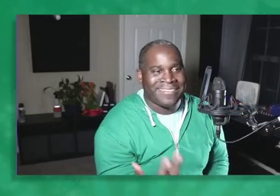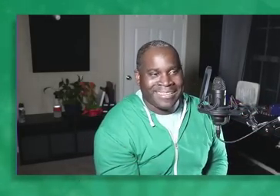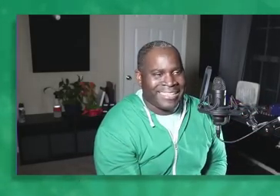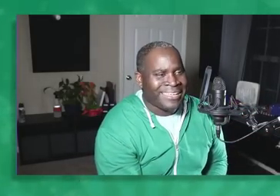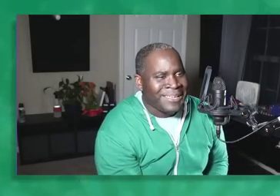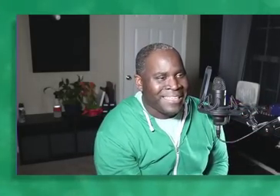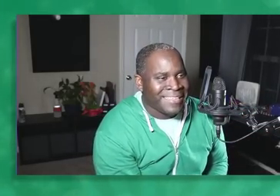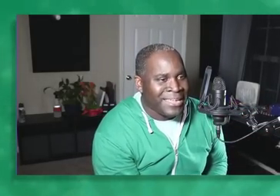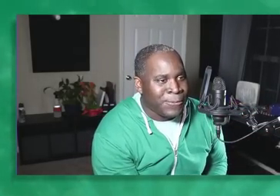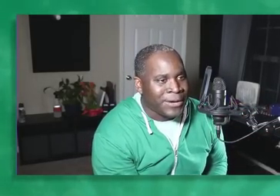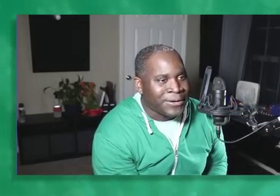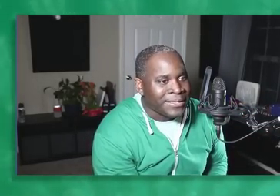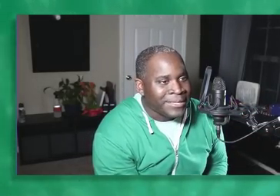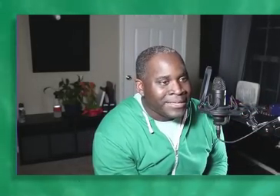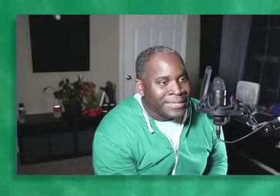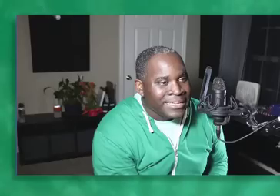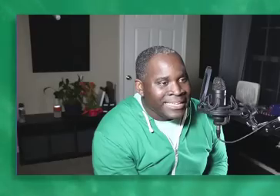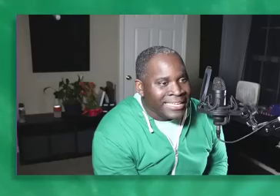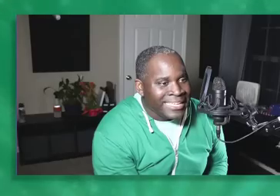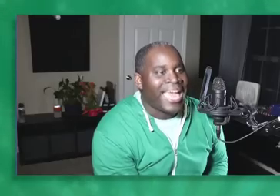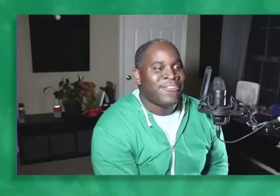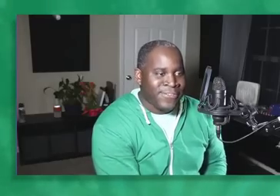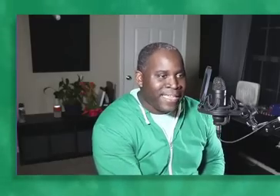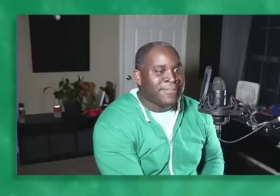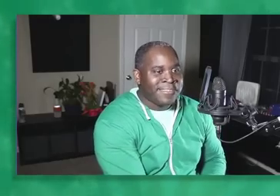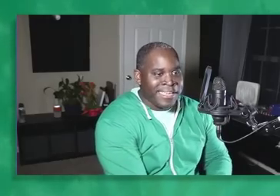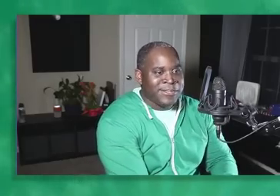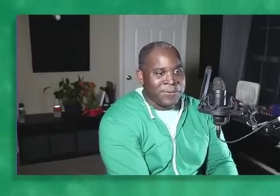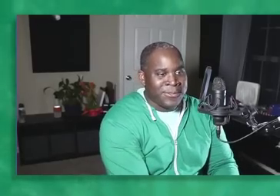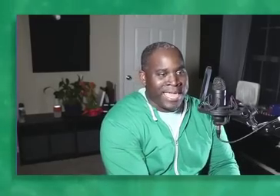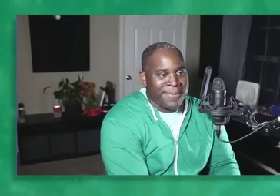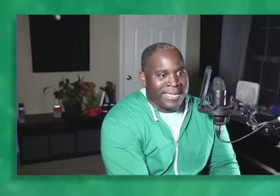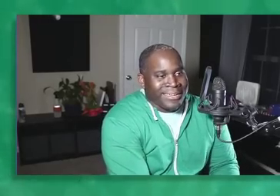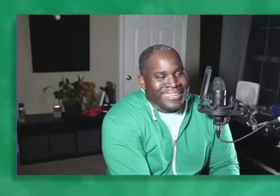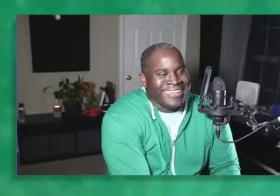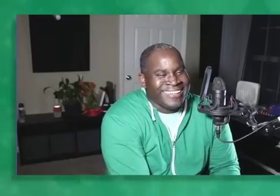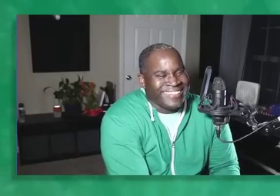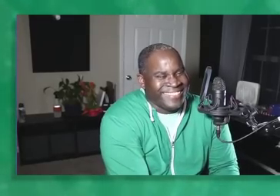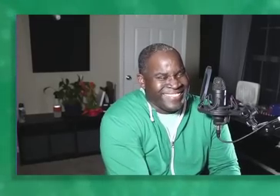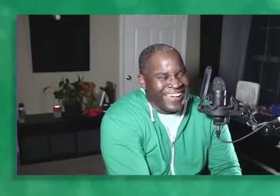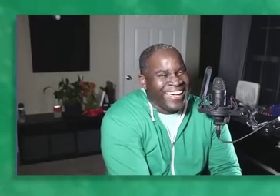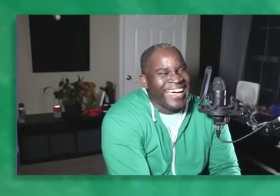me, basically. It's kind of weird. From me. It's, yeah, she's me. Definitely saying, don't look at me.